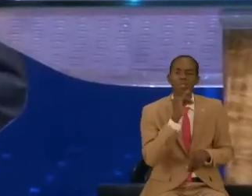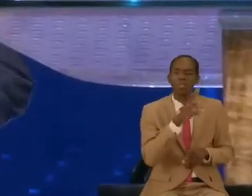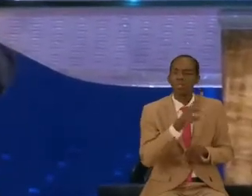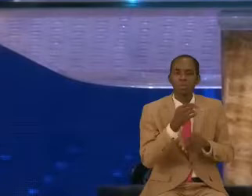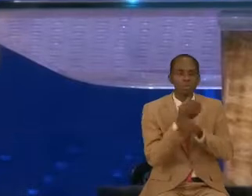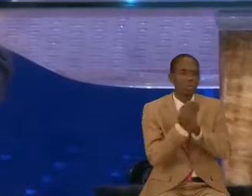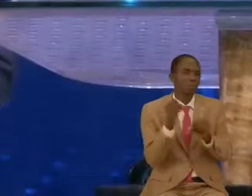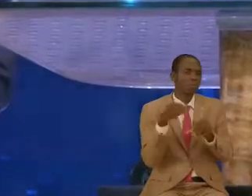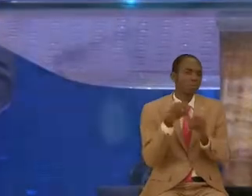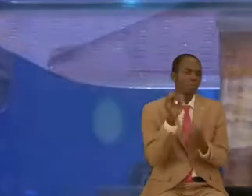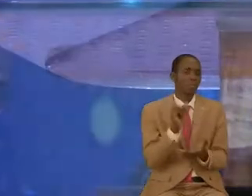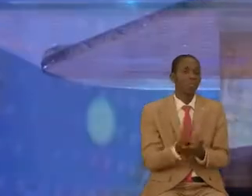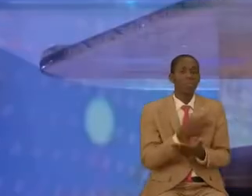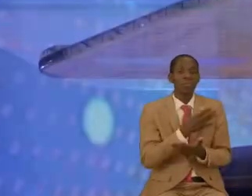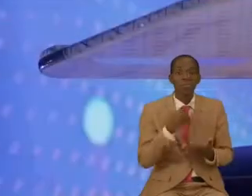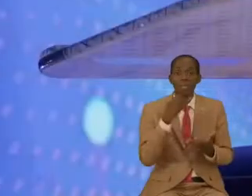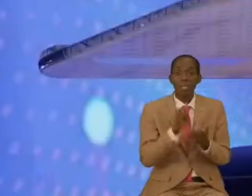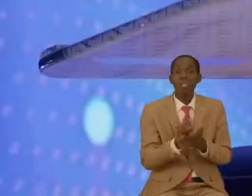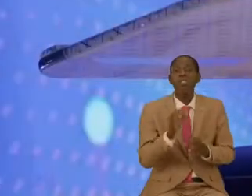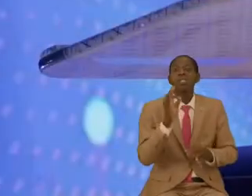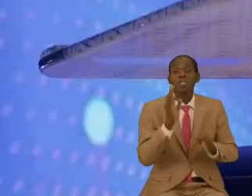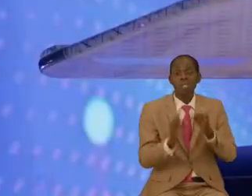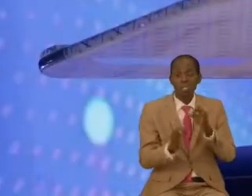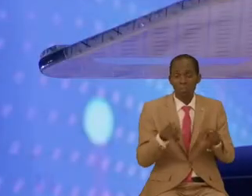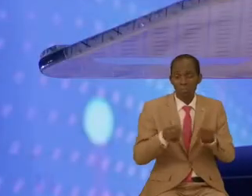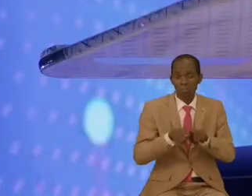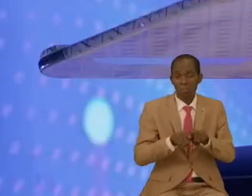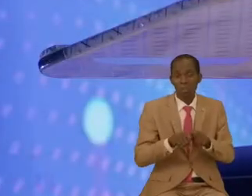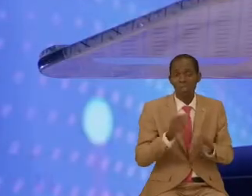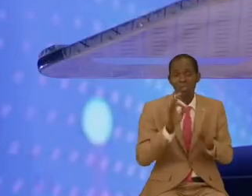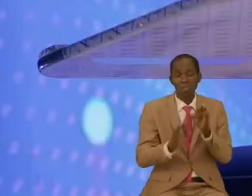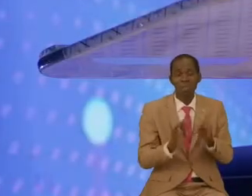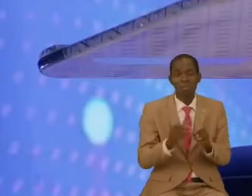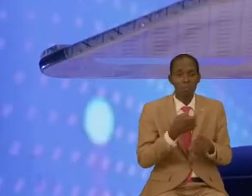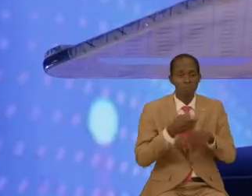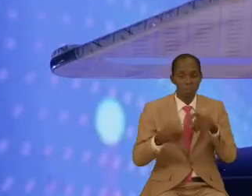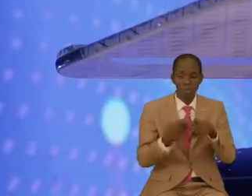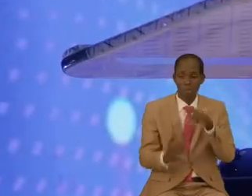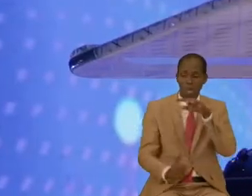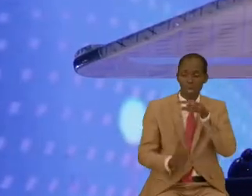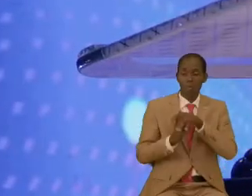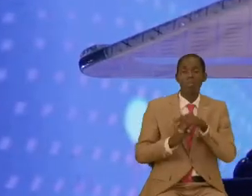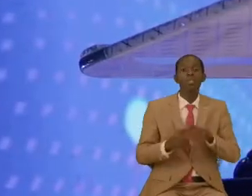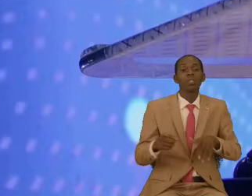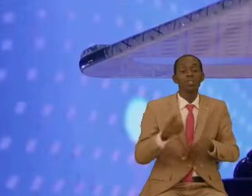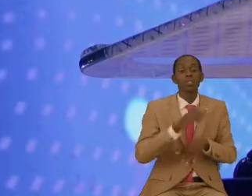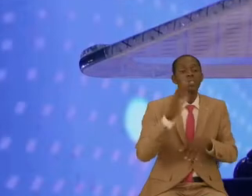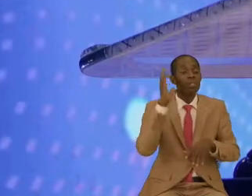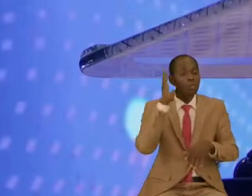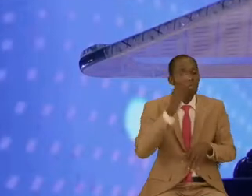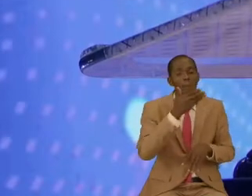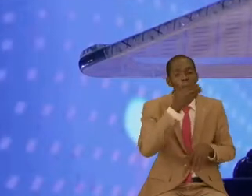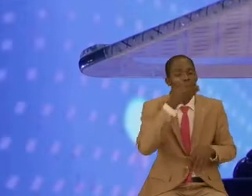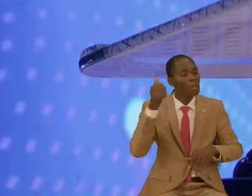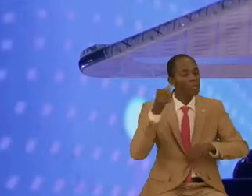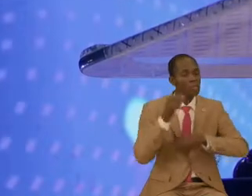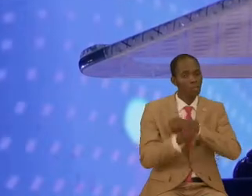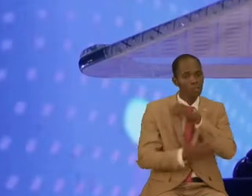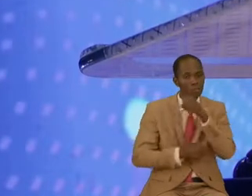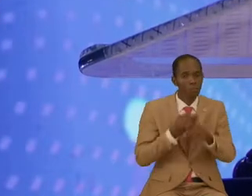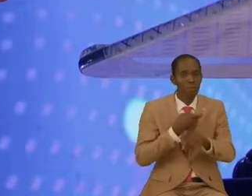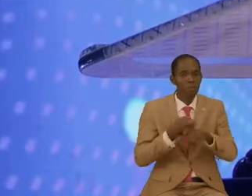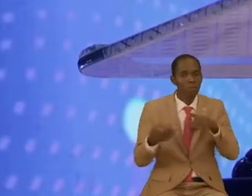in that. And he said, even if persecution came, he will rather suffer persecution for